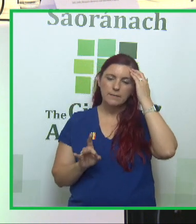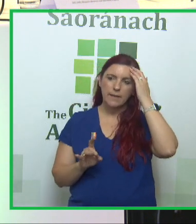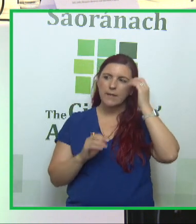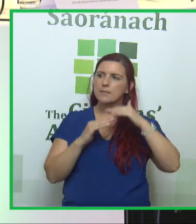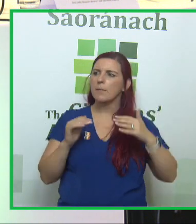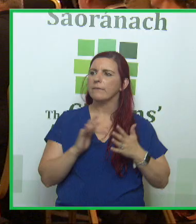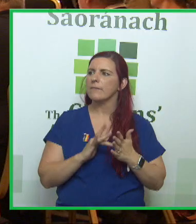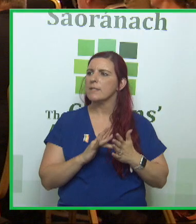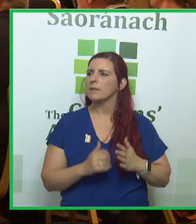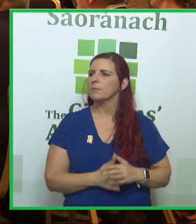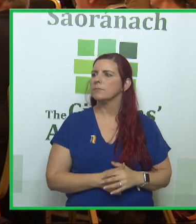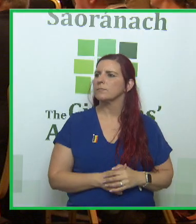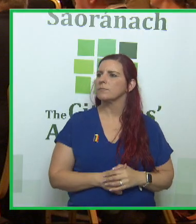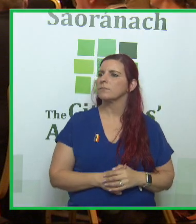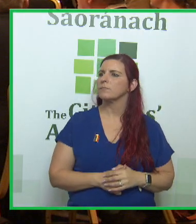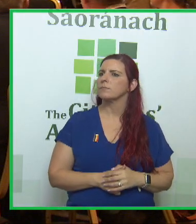15.